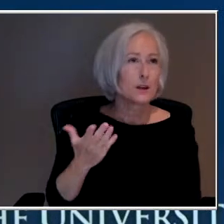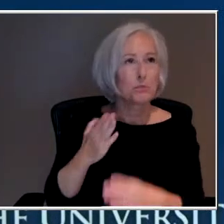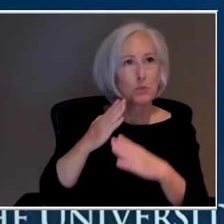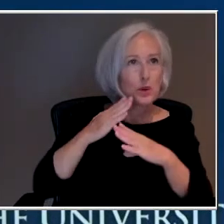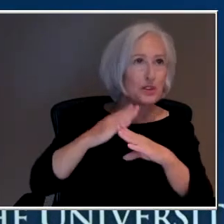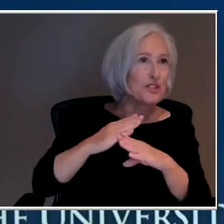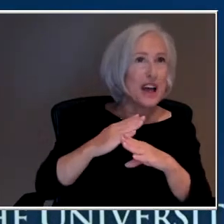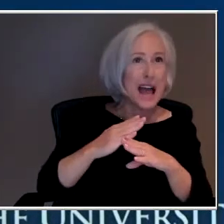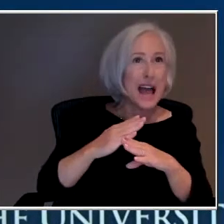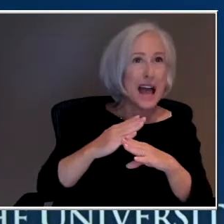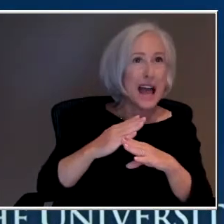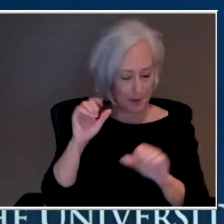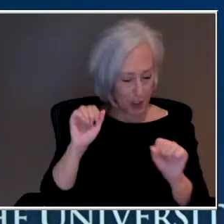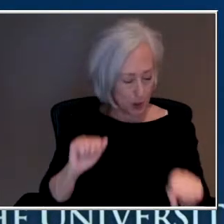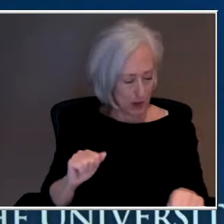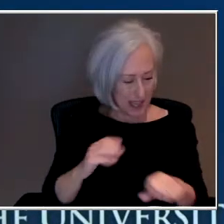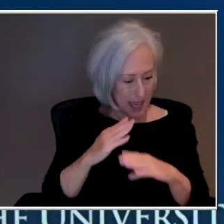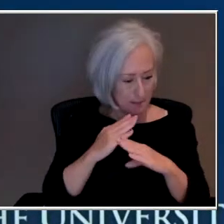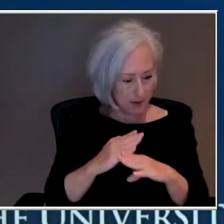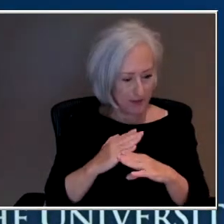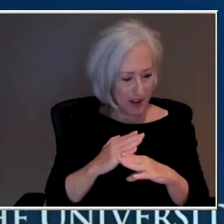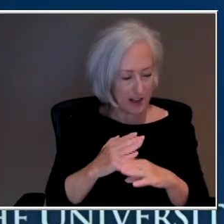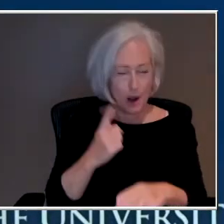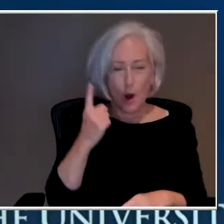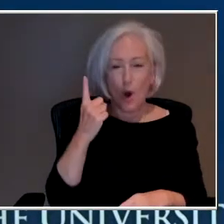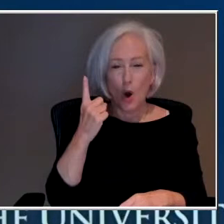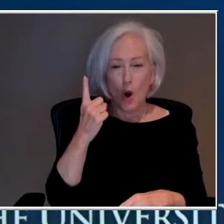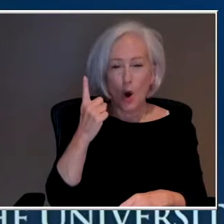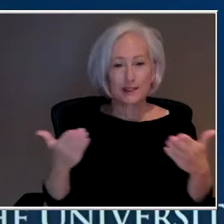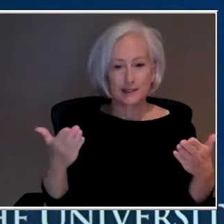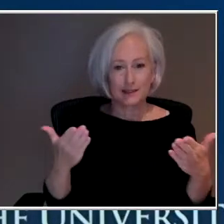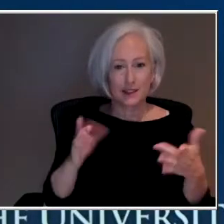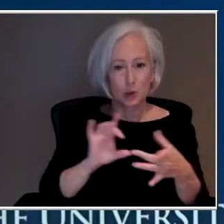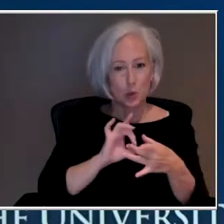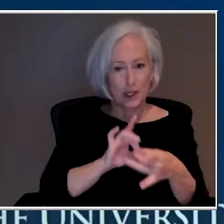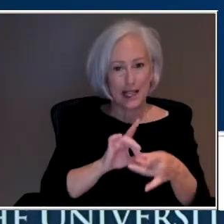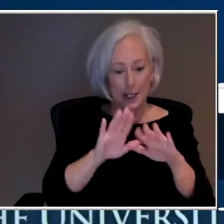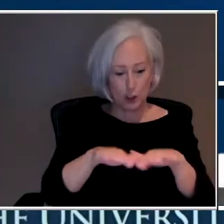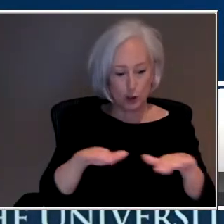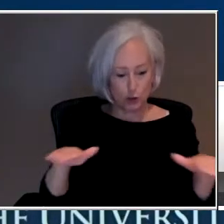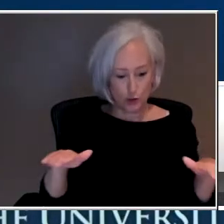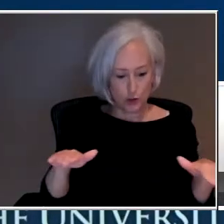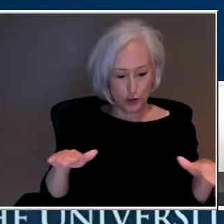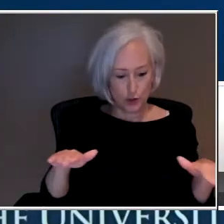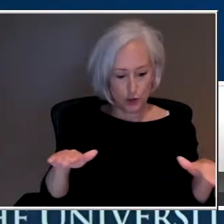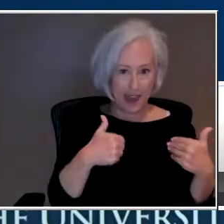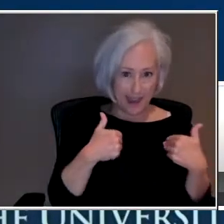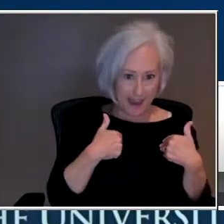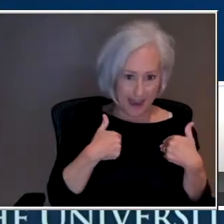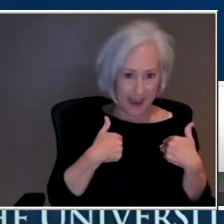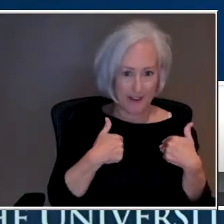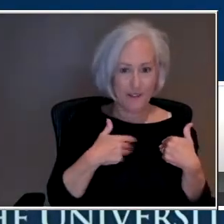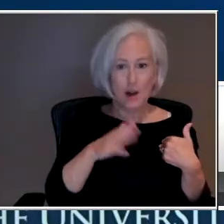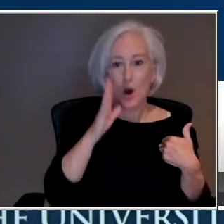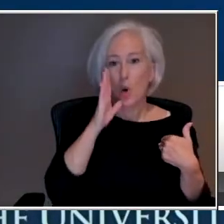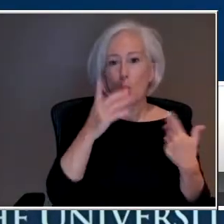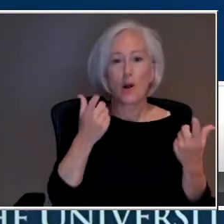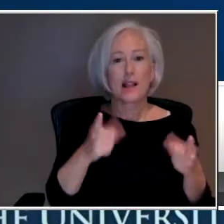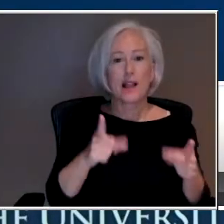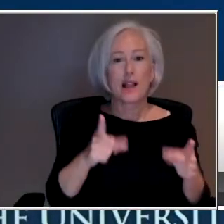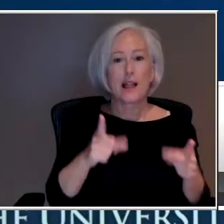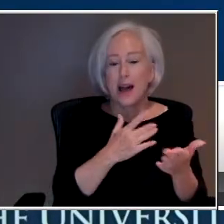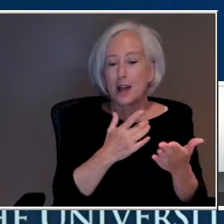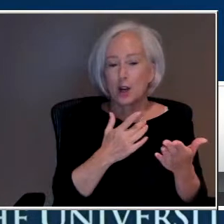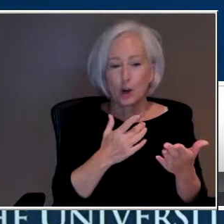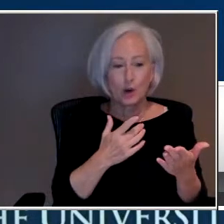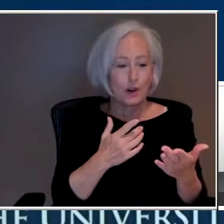prevent. One of the biggest things about children is a lot of the things that they do or they get are things that are going to happen no matter what they do, right? Versus adults, a lot of